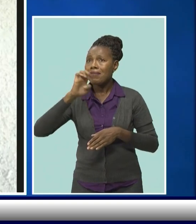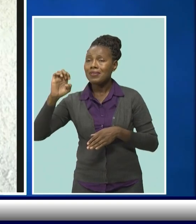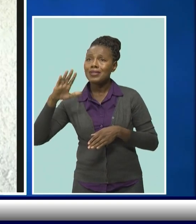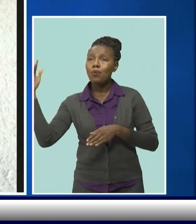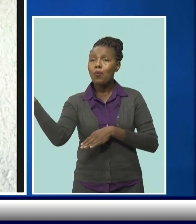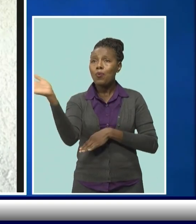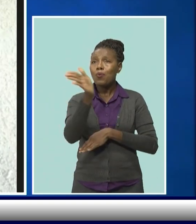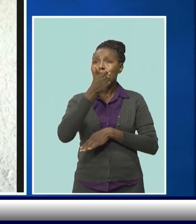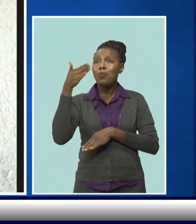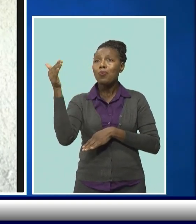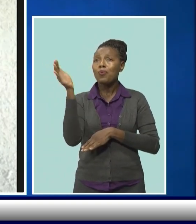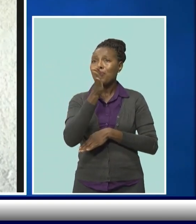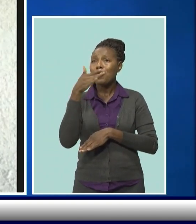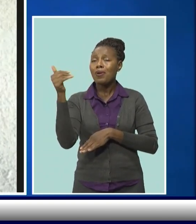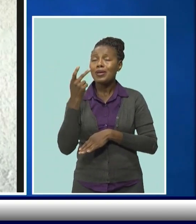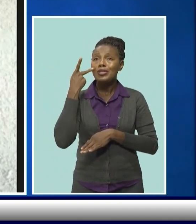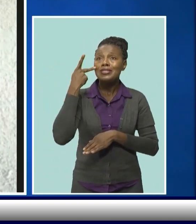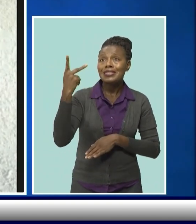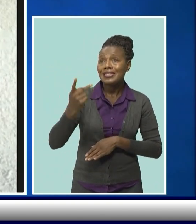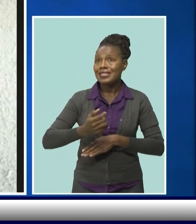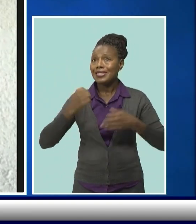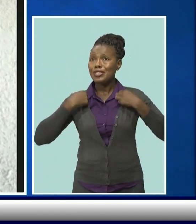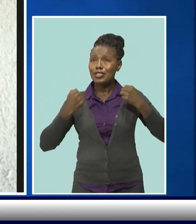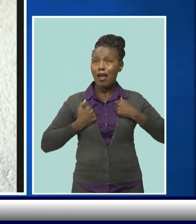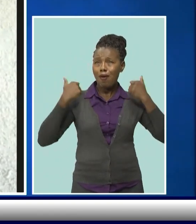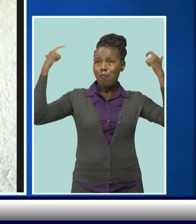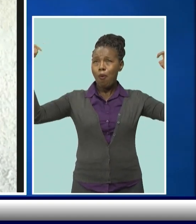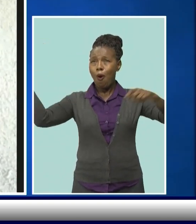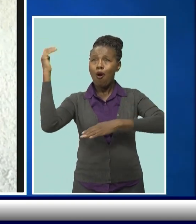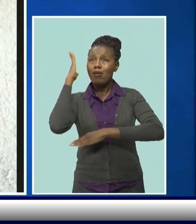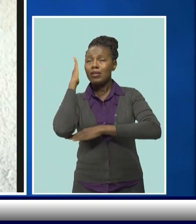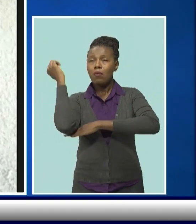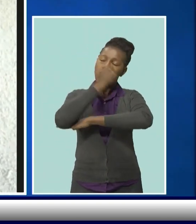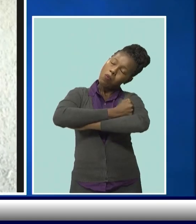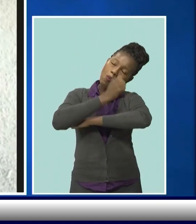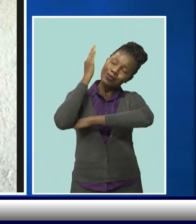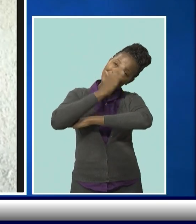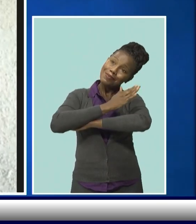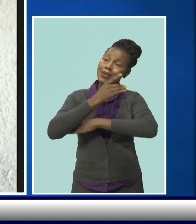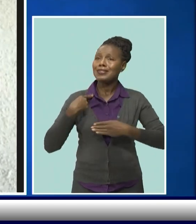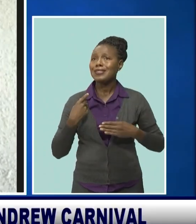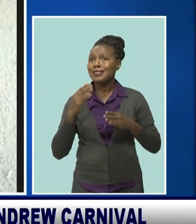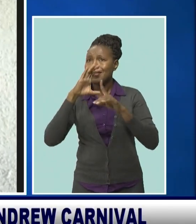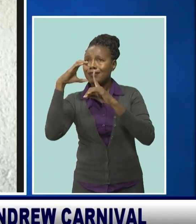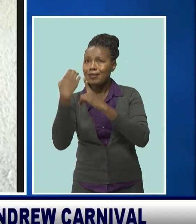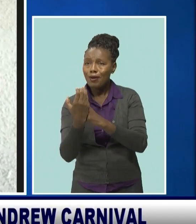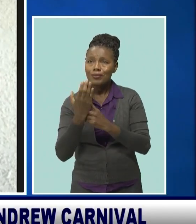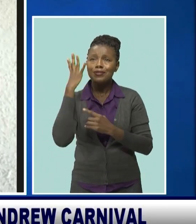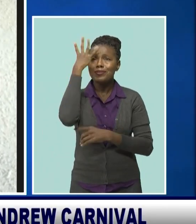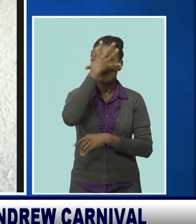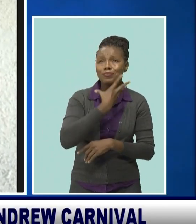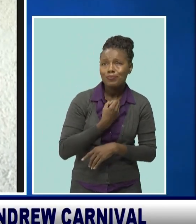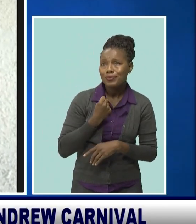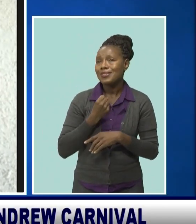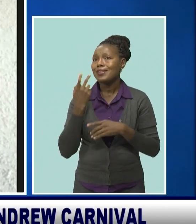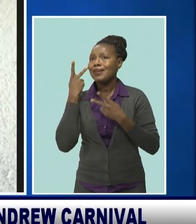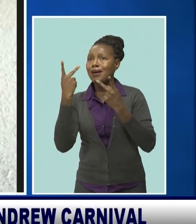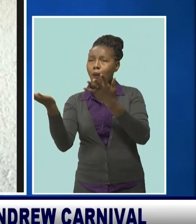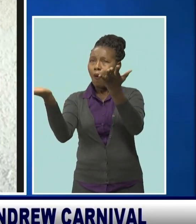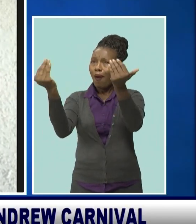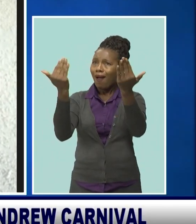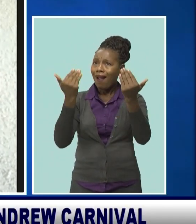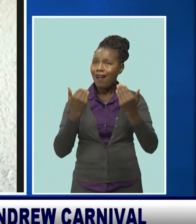picturesque views, you get to see the Sleeping Giant, So you got to enjoy the culture, the beauty, the time. It's going to be an awesome time down